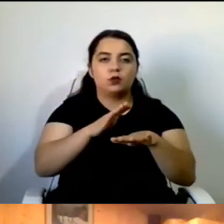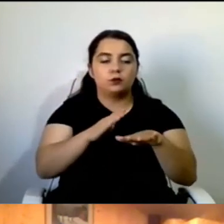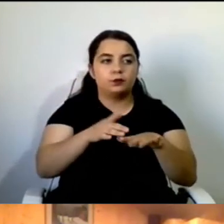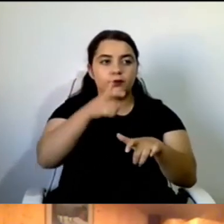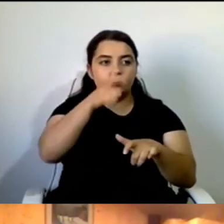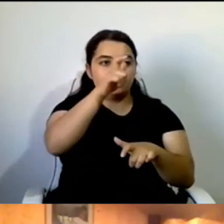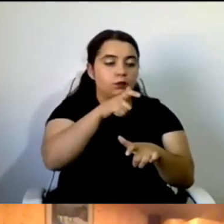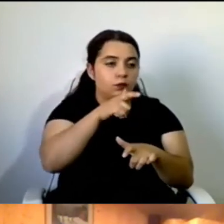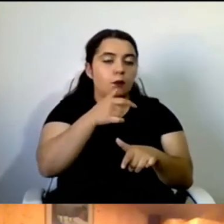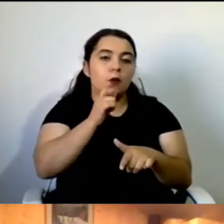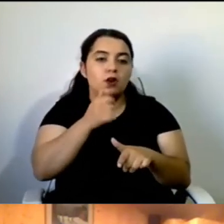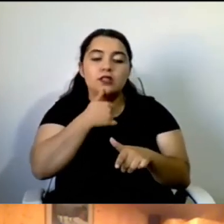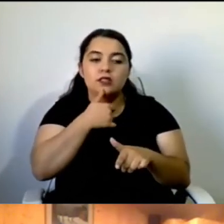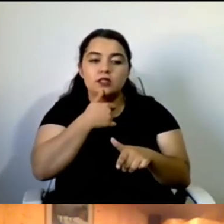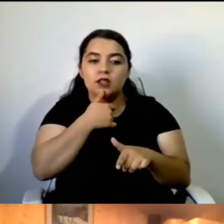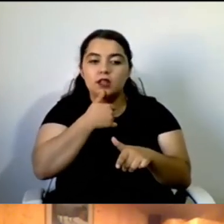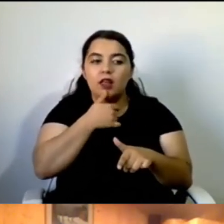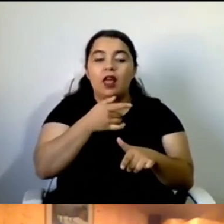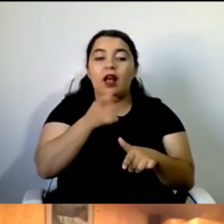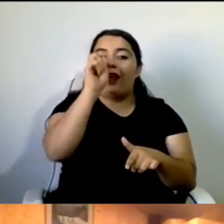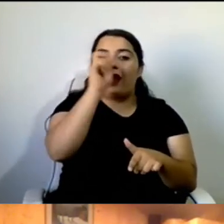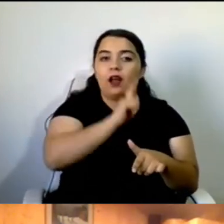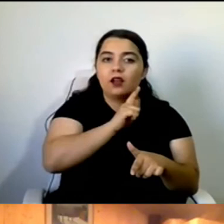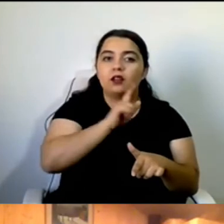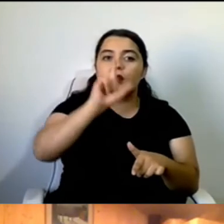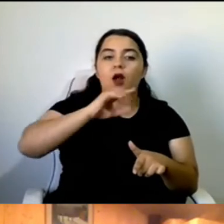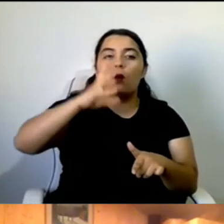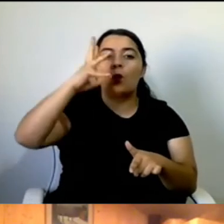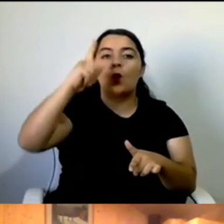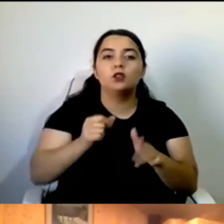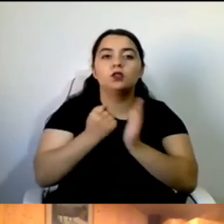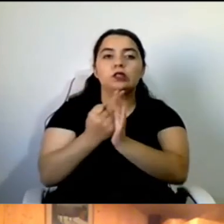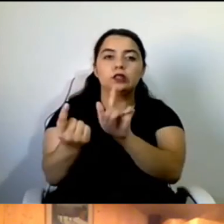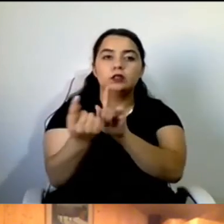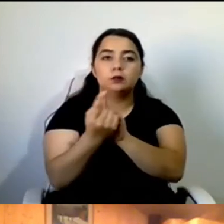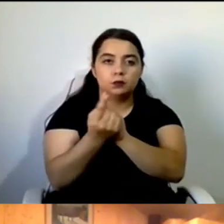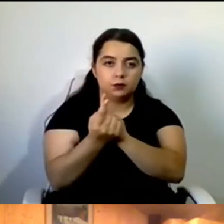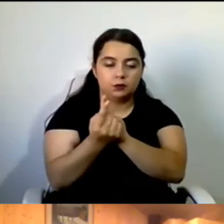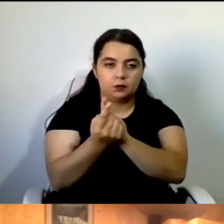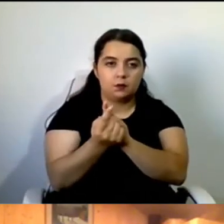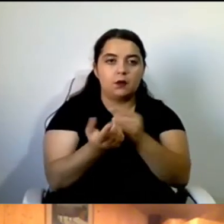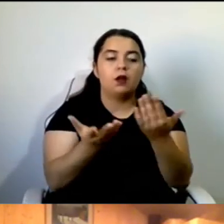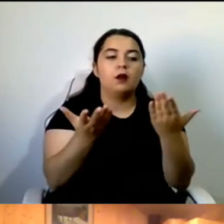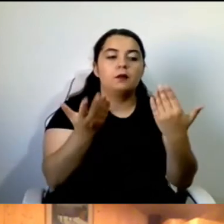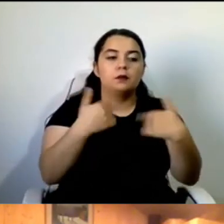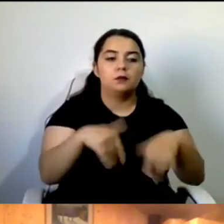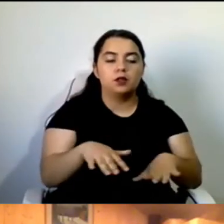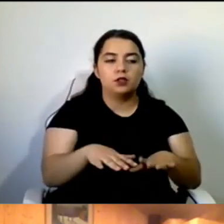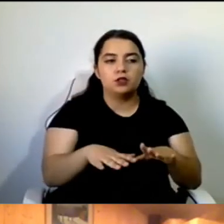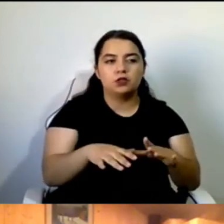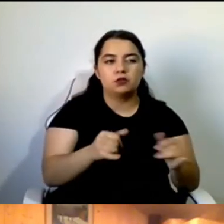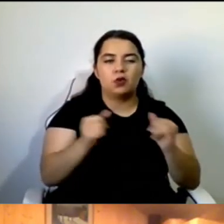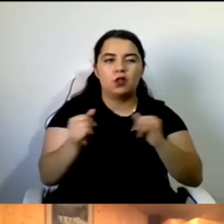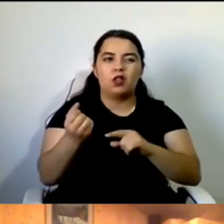when. When it comes to the training, I think that depends a bit on who's the provider. Through the independent living, we'll